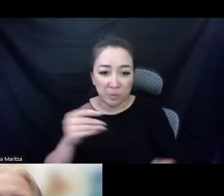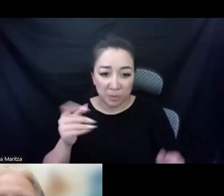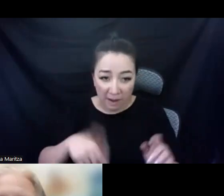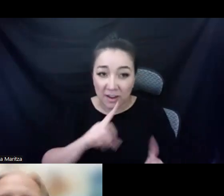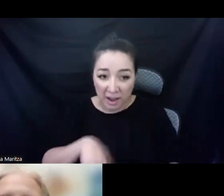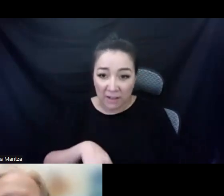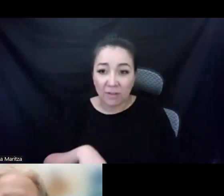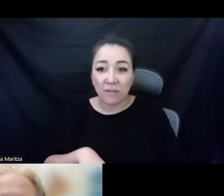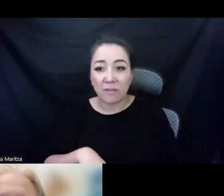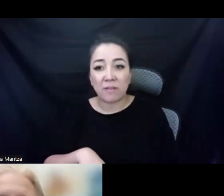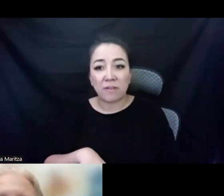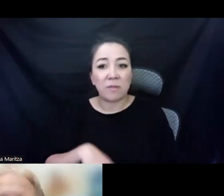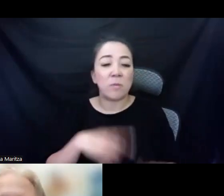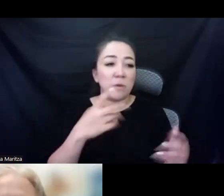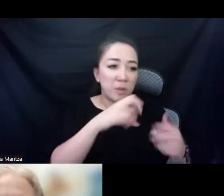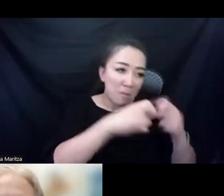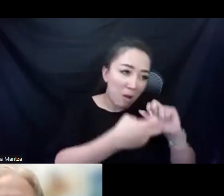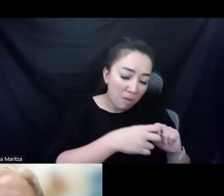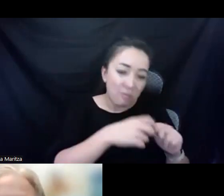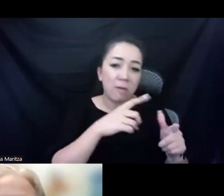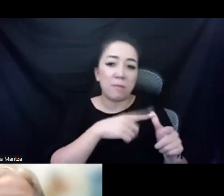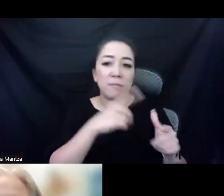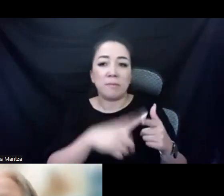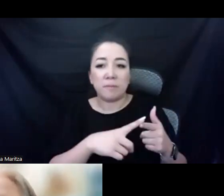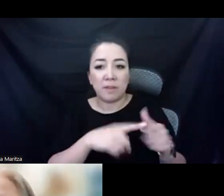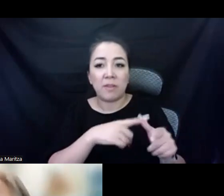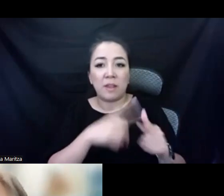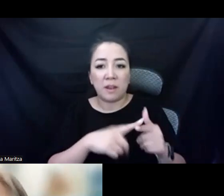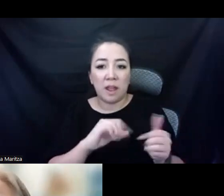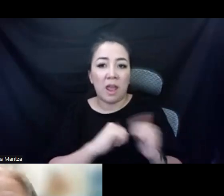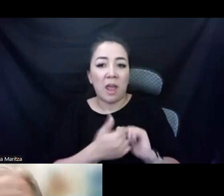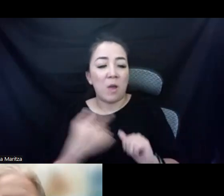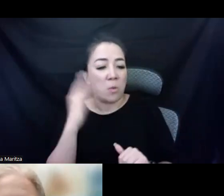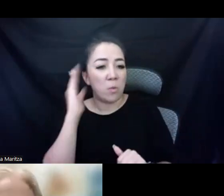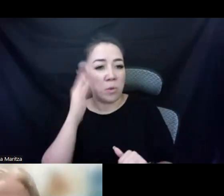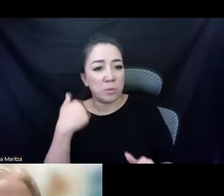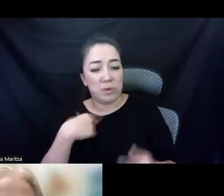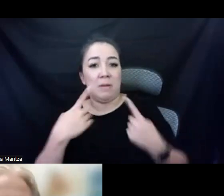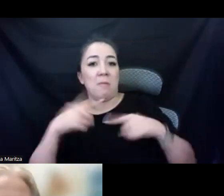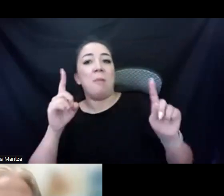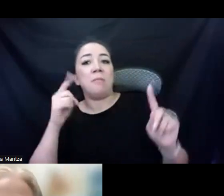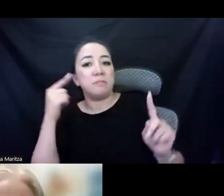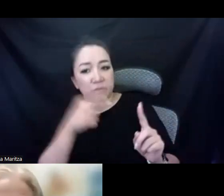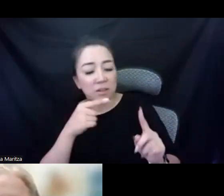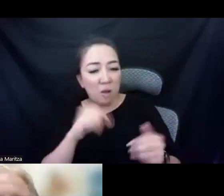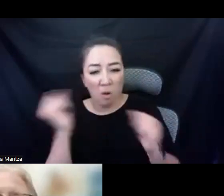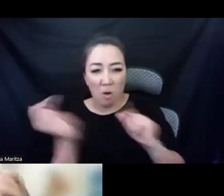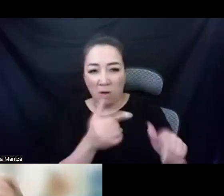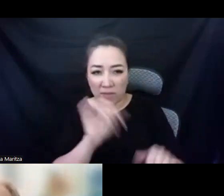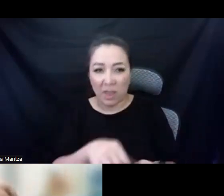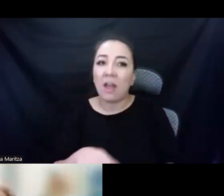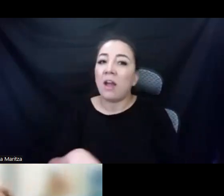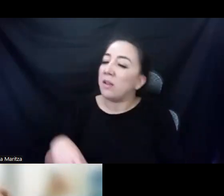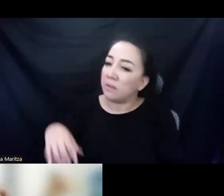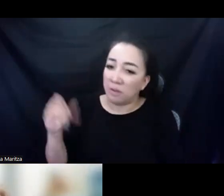answer? The first one, like, what's the problem? And then the how would we know we've accomplished it? All of that, right? So we're not doing